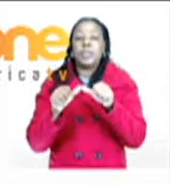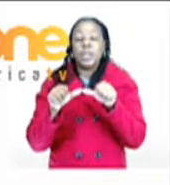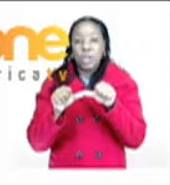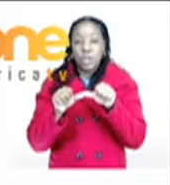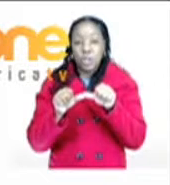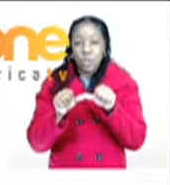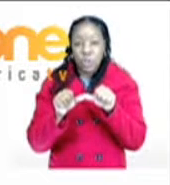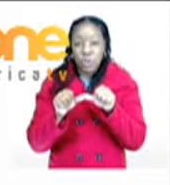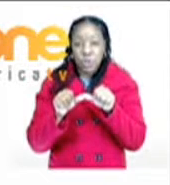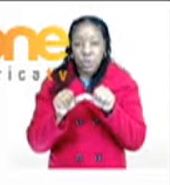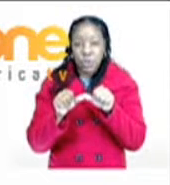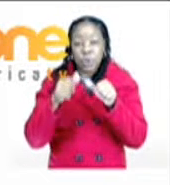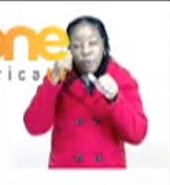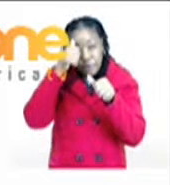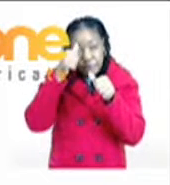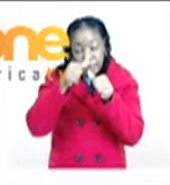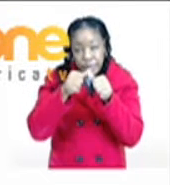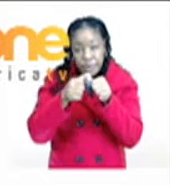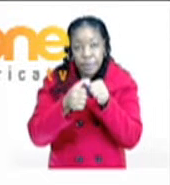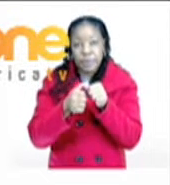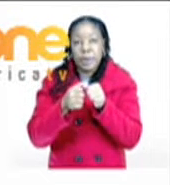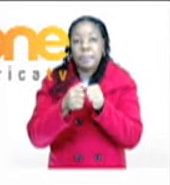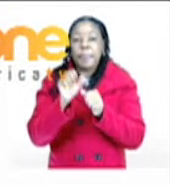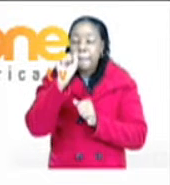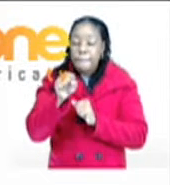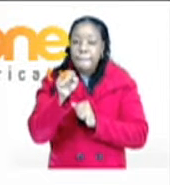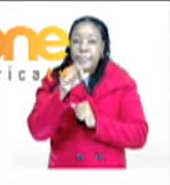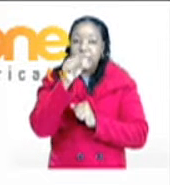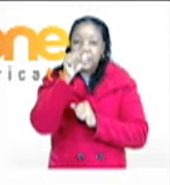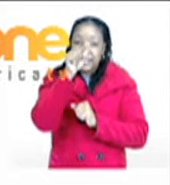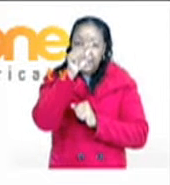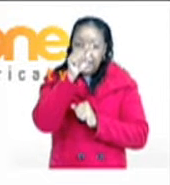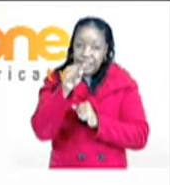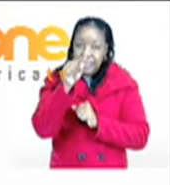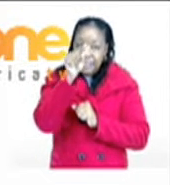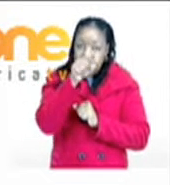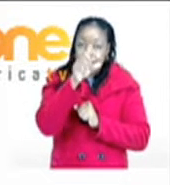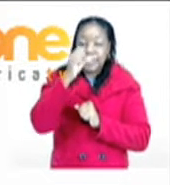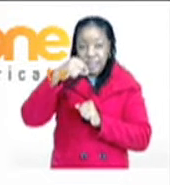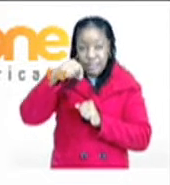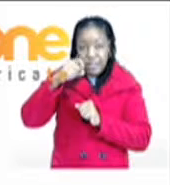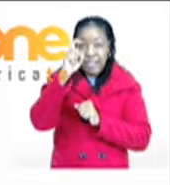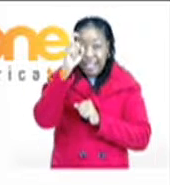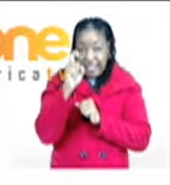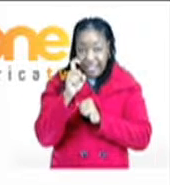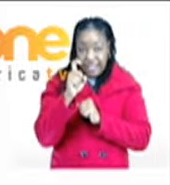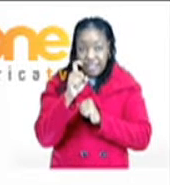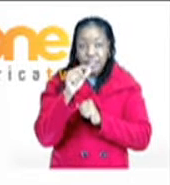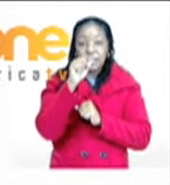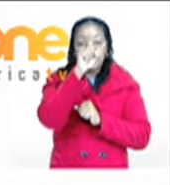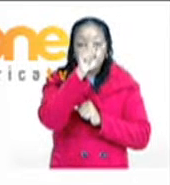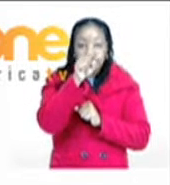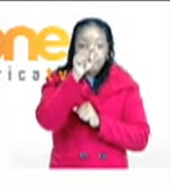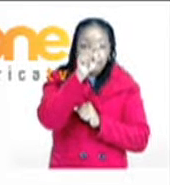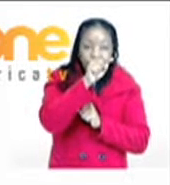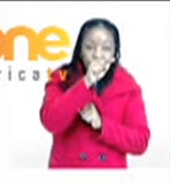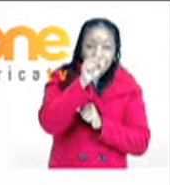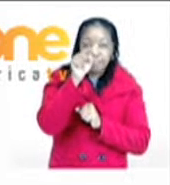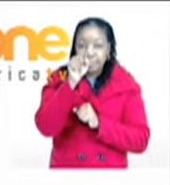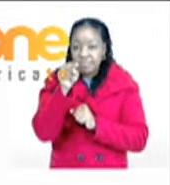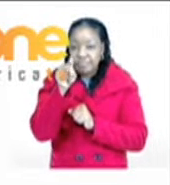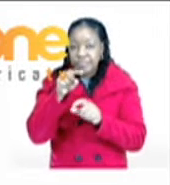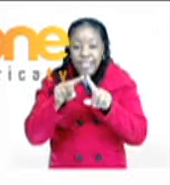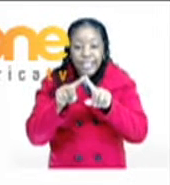Remember, you need to mark with an X where the picture is